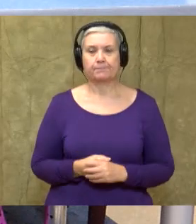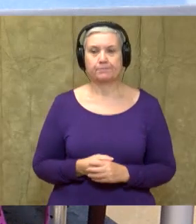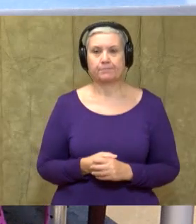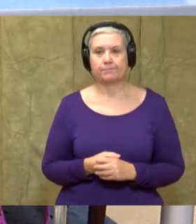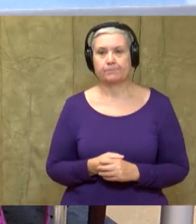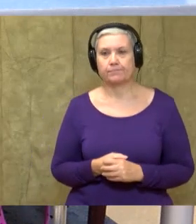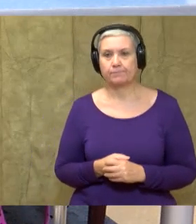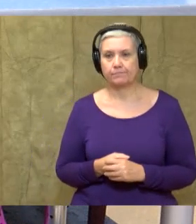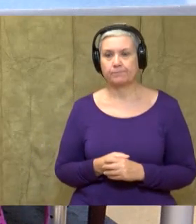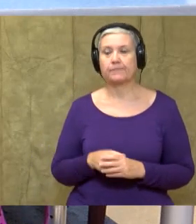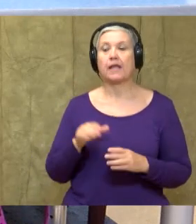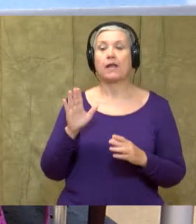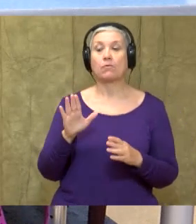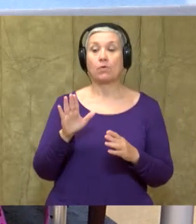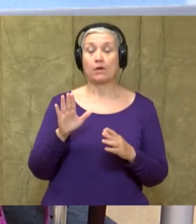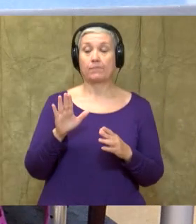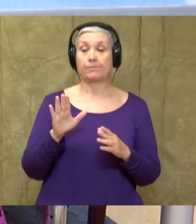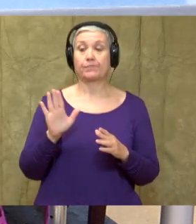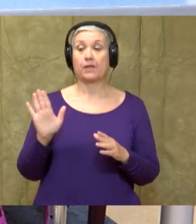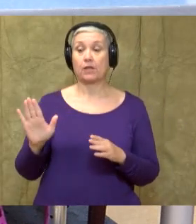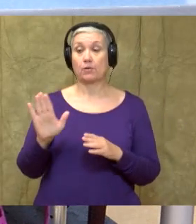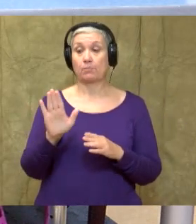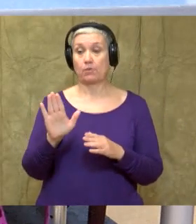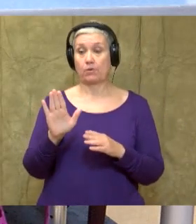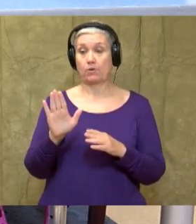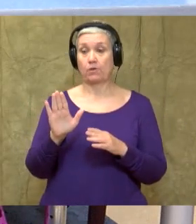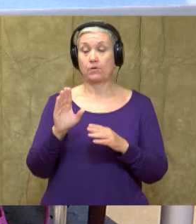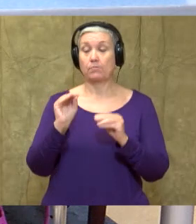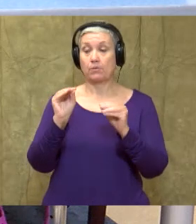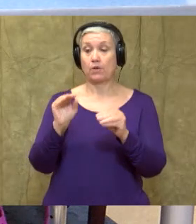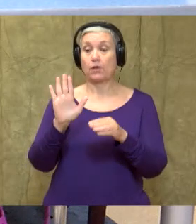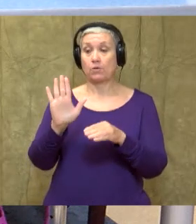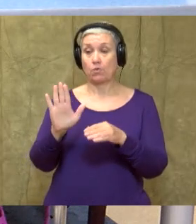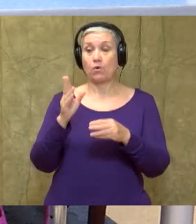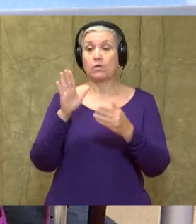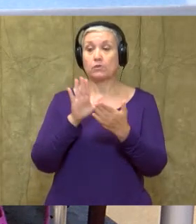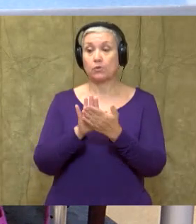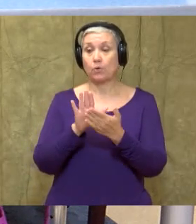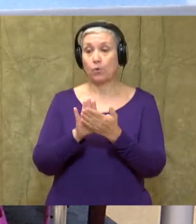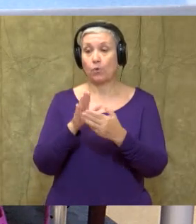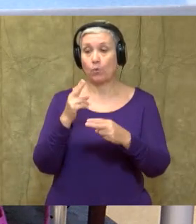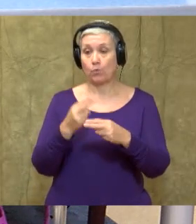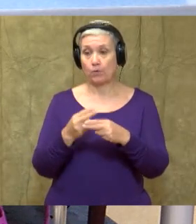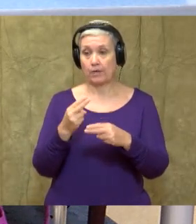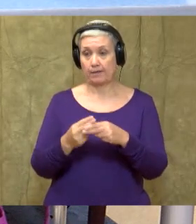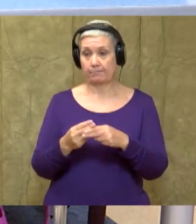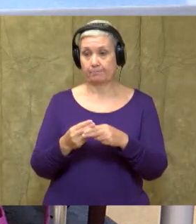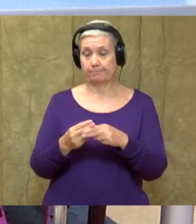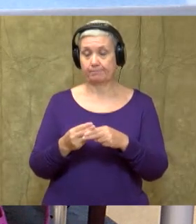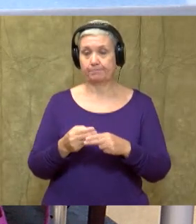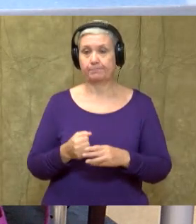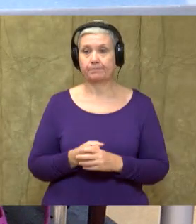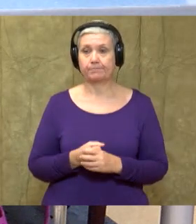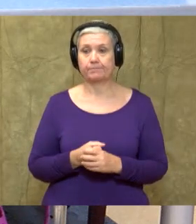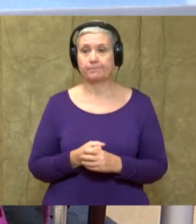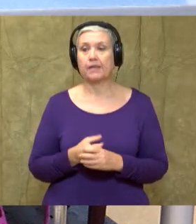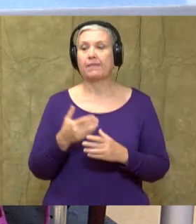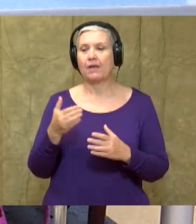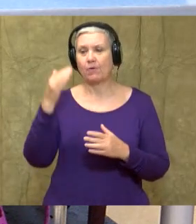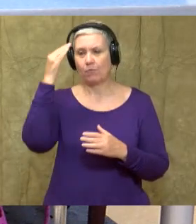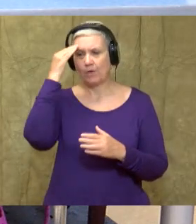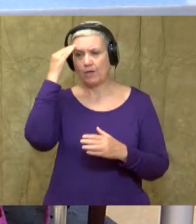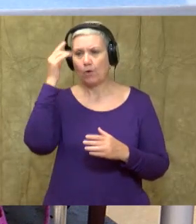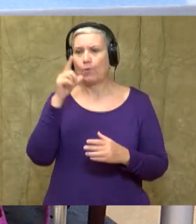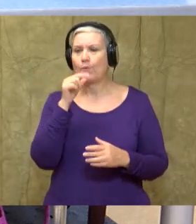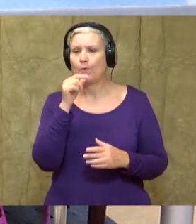put your school's name. So that way we could recognize both you and your school for participating in our Nearpod lesson